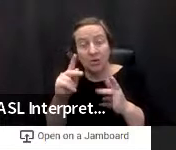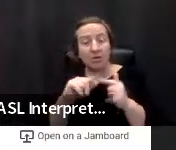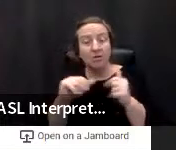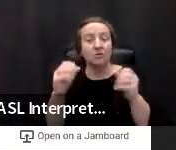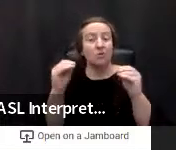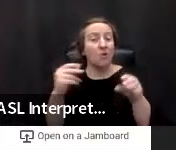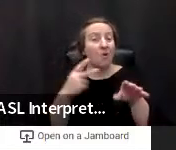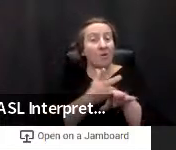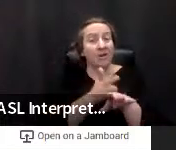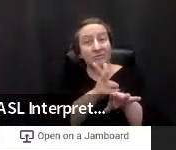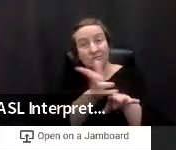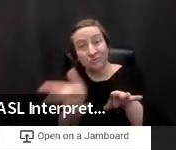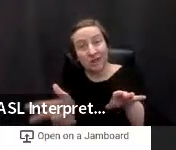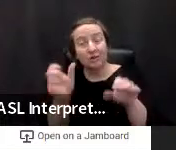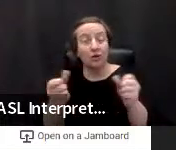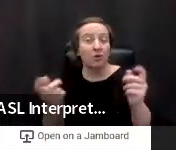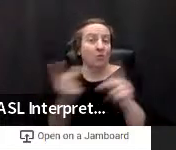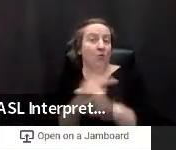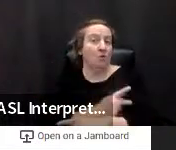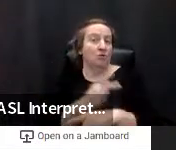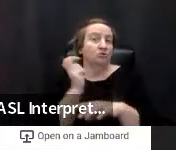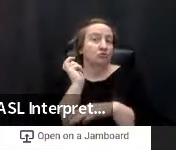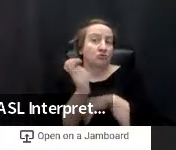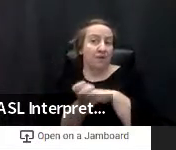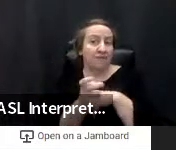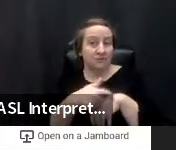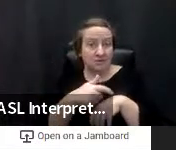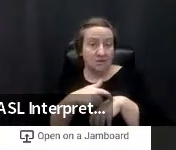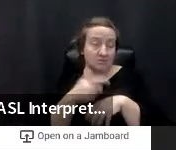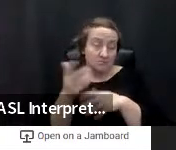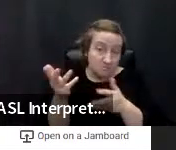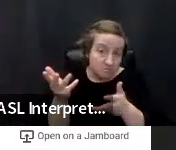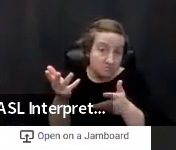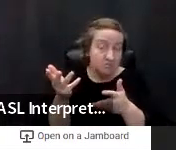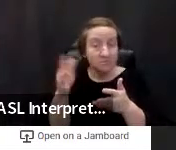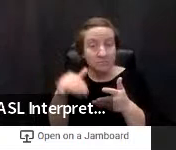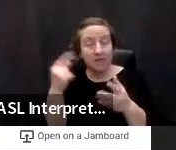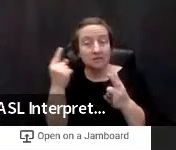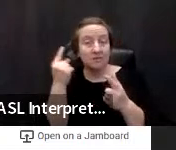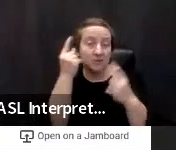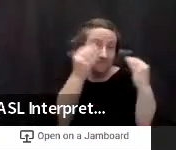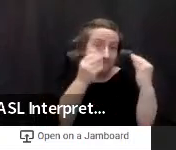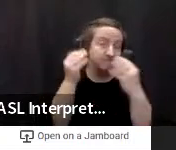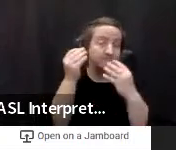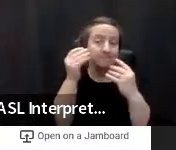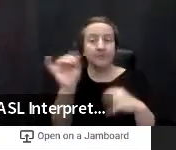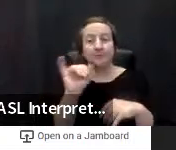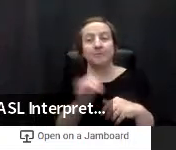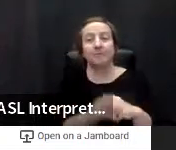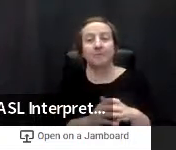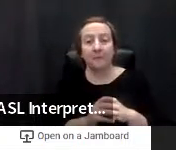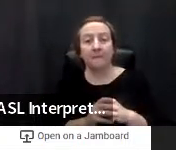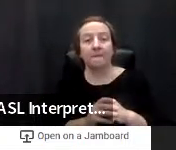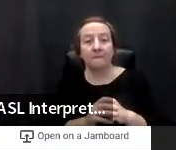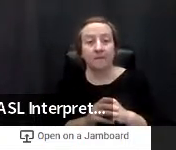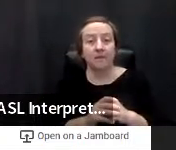certainly increase travel time. And so, that was something we looked at as well.